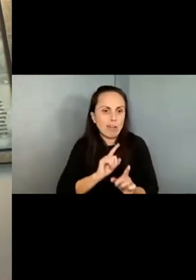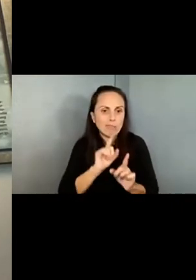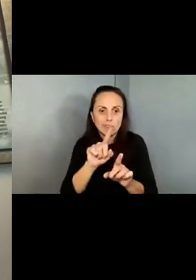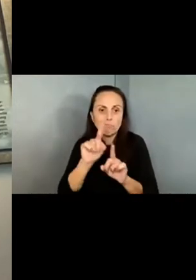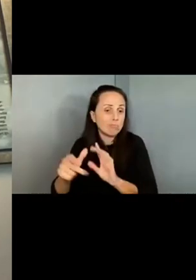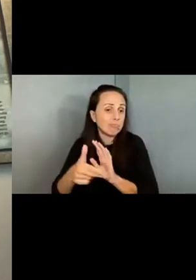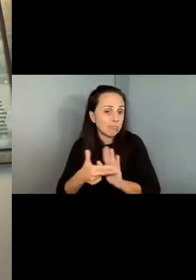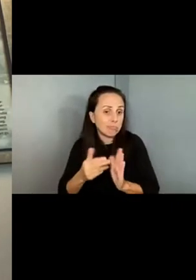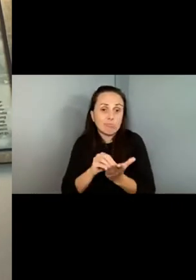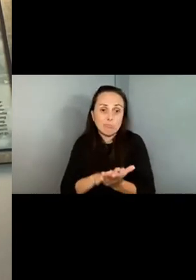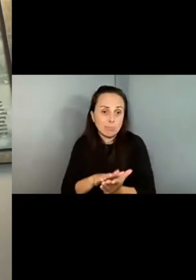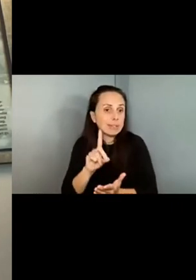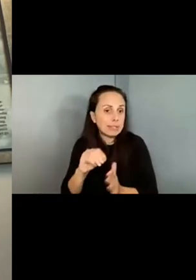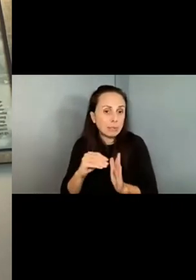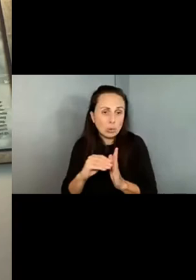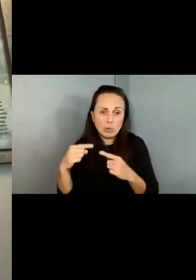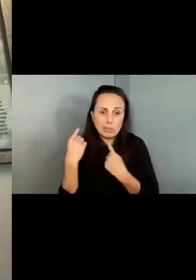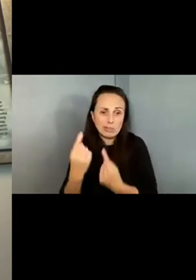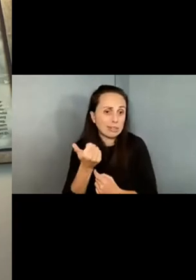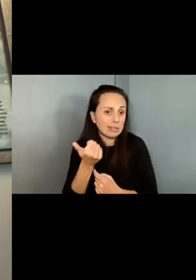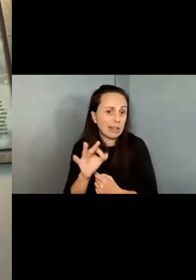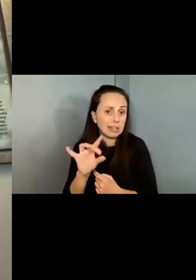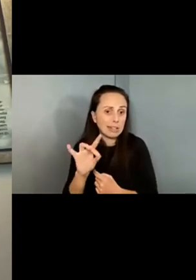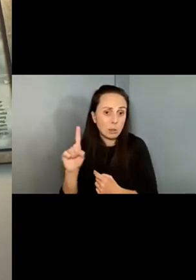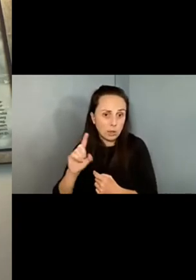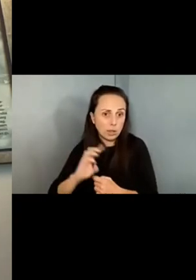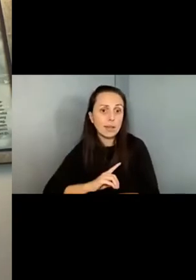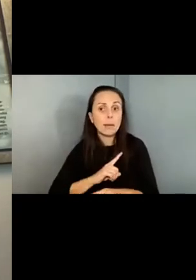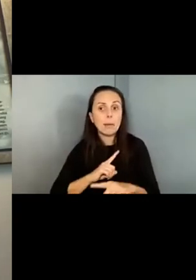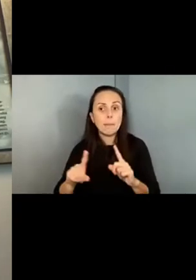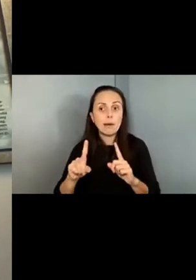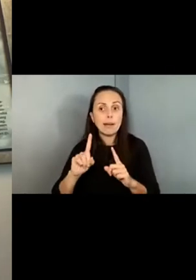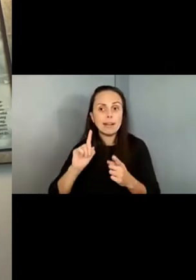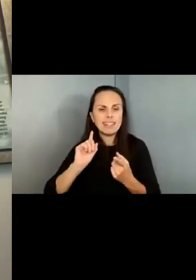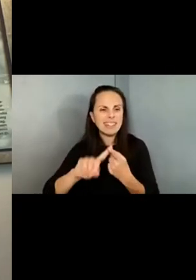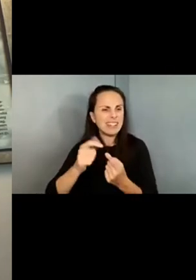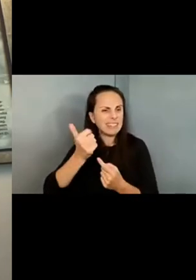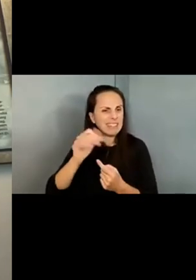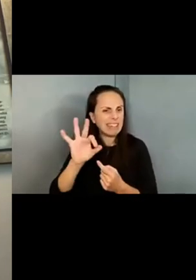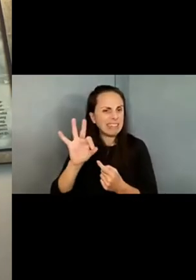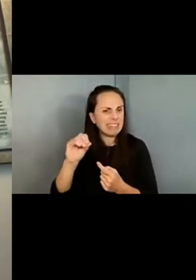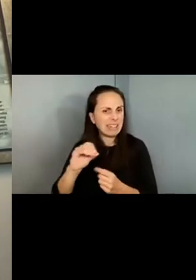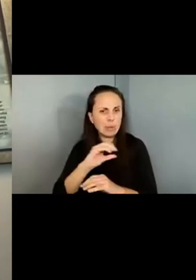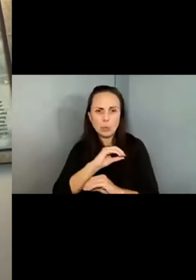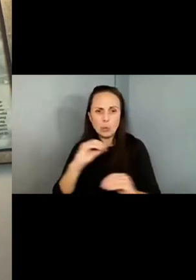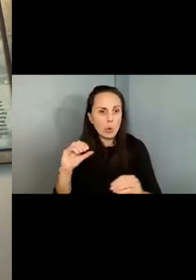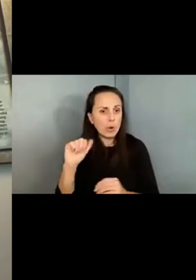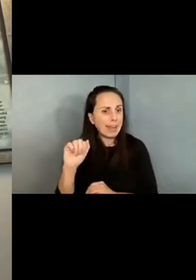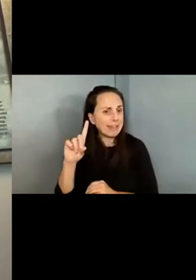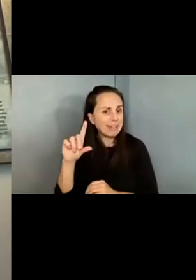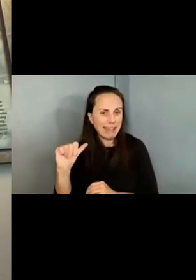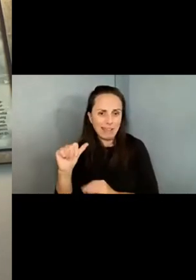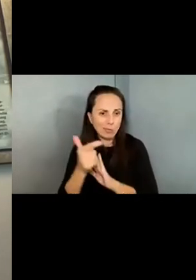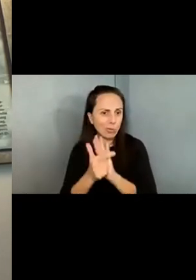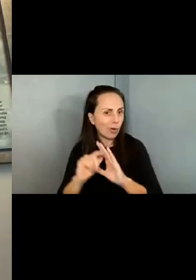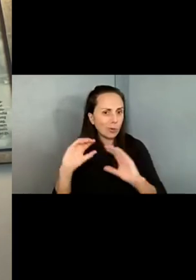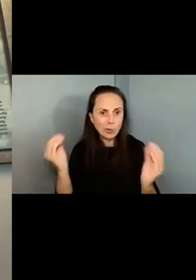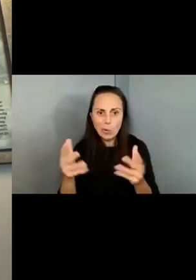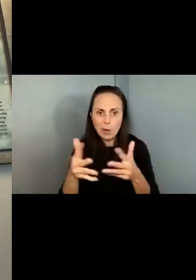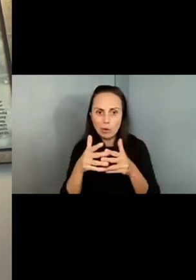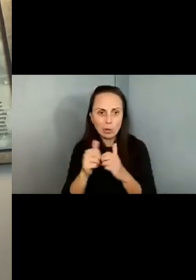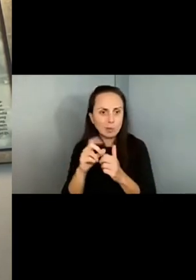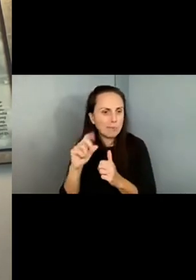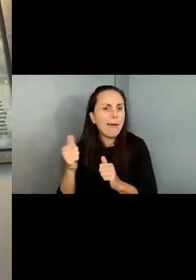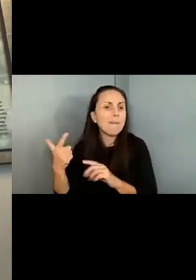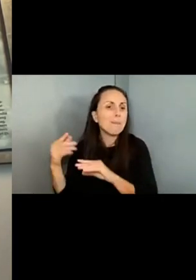since 1981. But up until 1990, there was no Americans with Disabilities Act. I came here from the